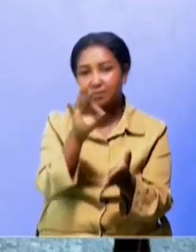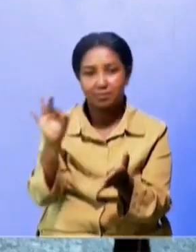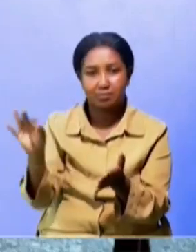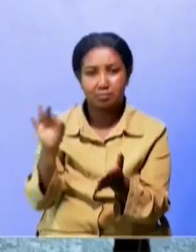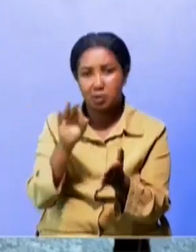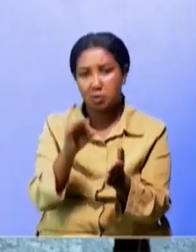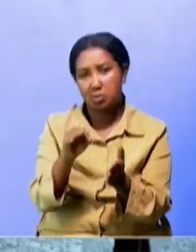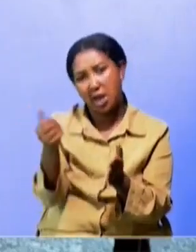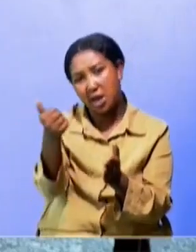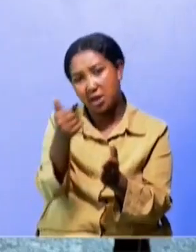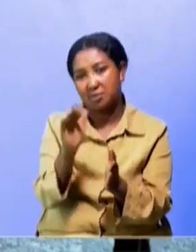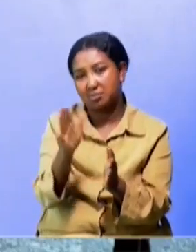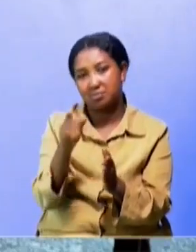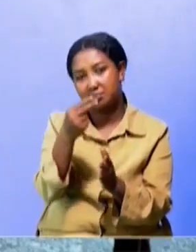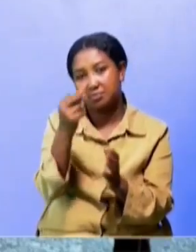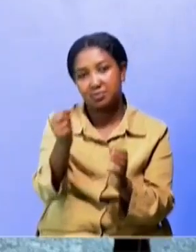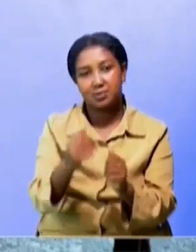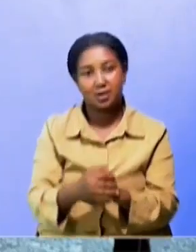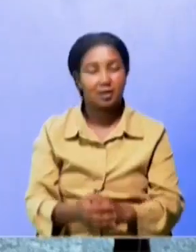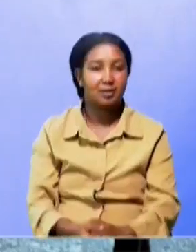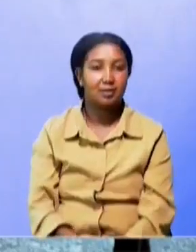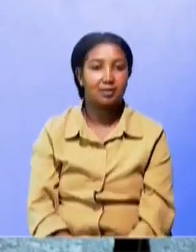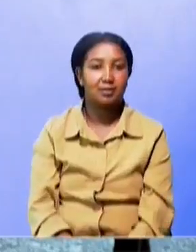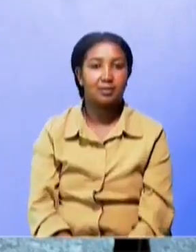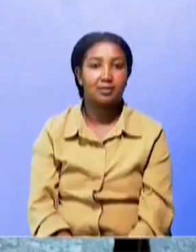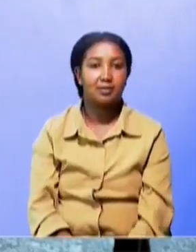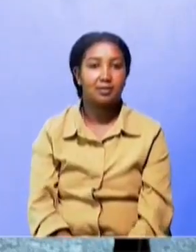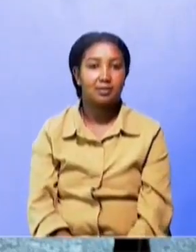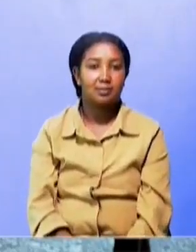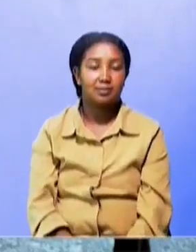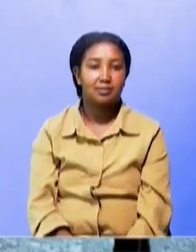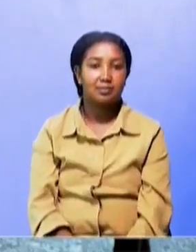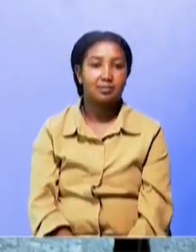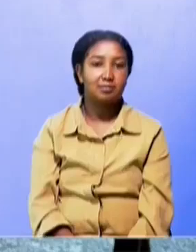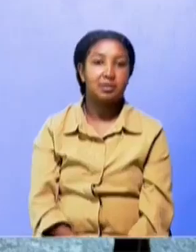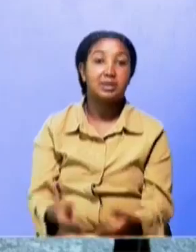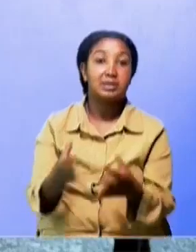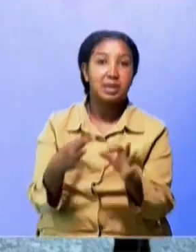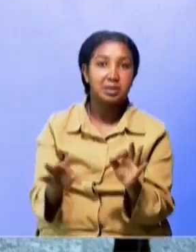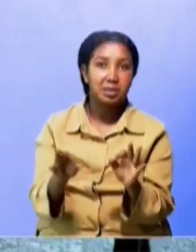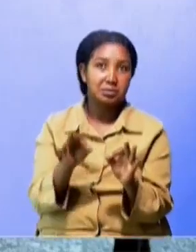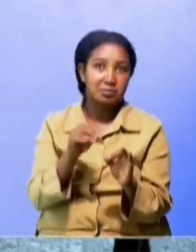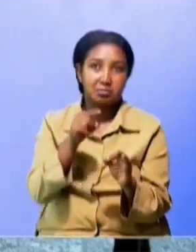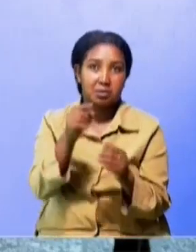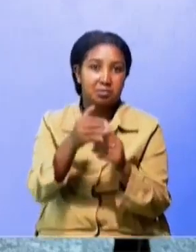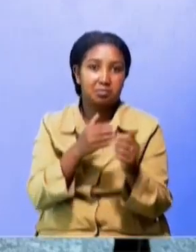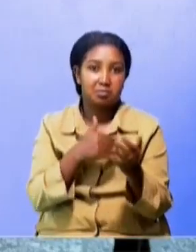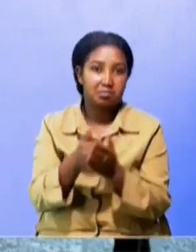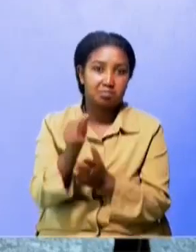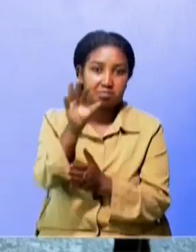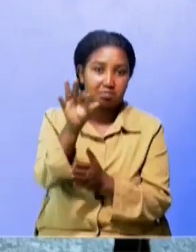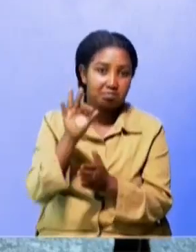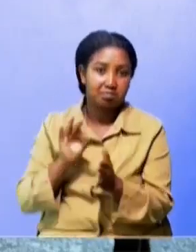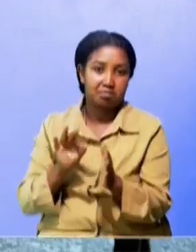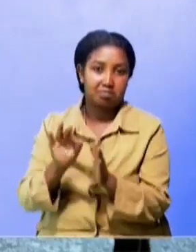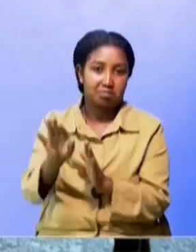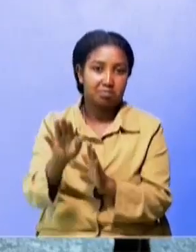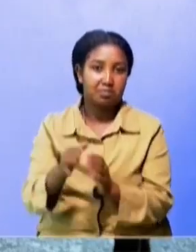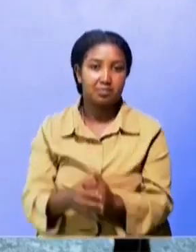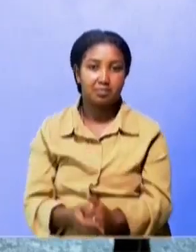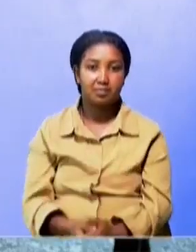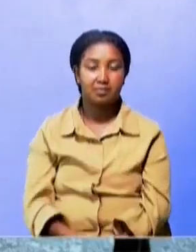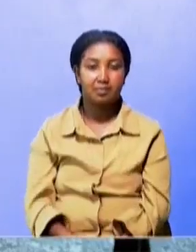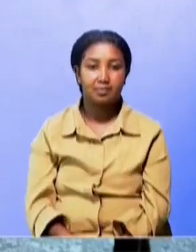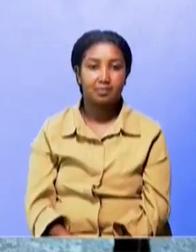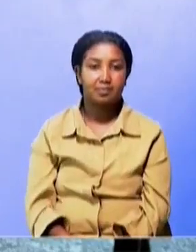you are welcome to use any kind of adverbs. If that suits for that sentence, you are welcome. Good.